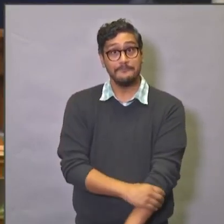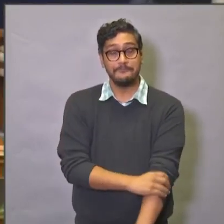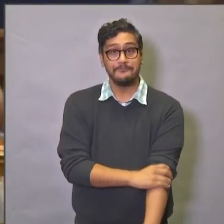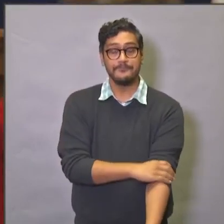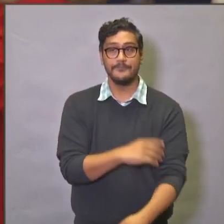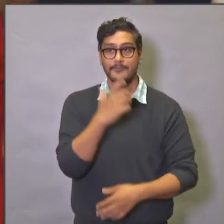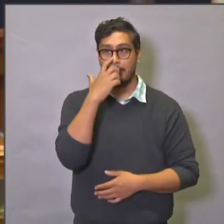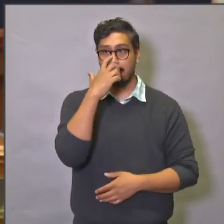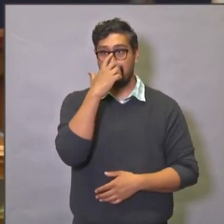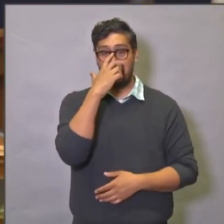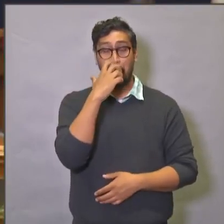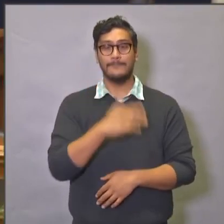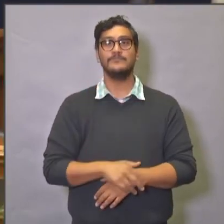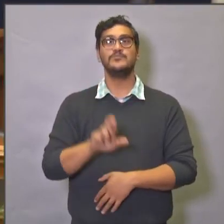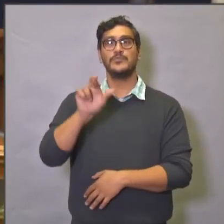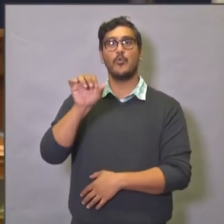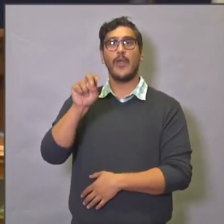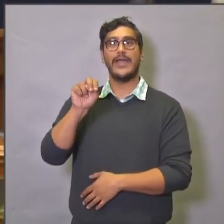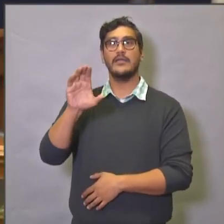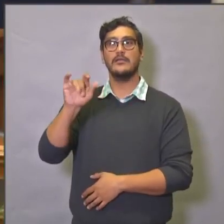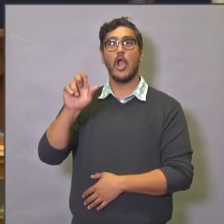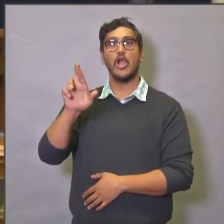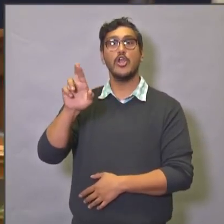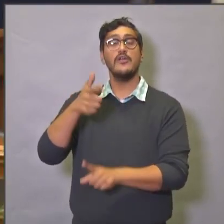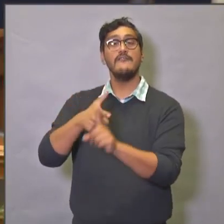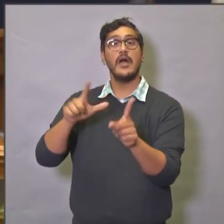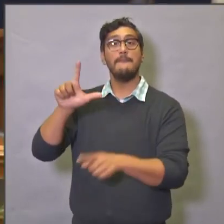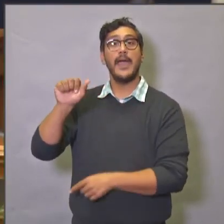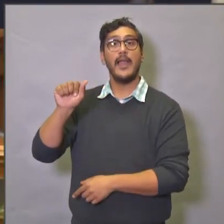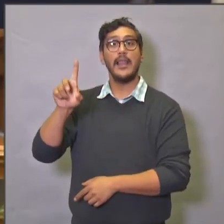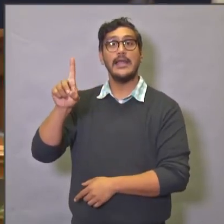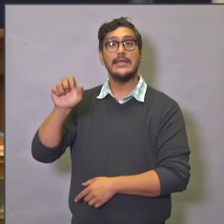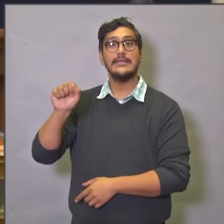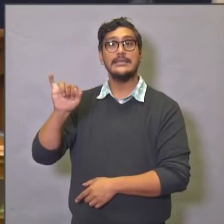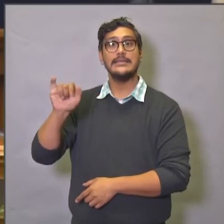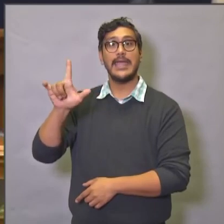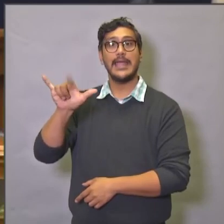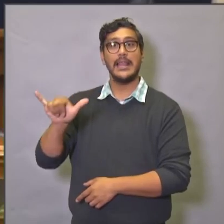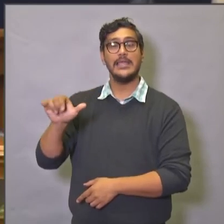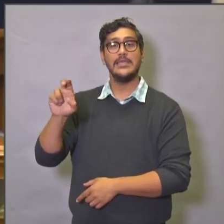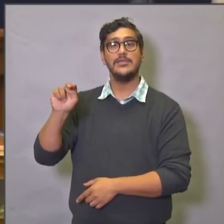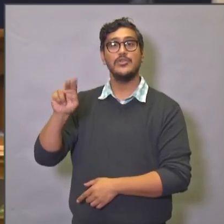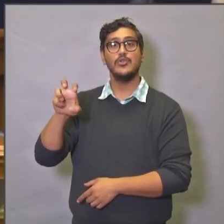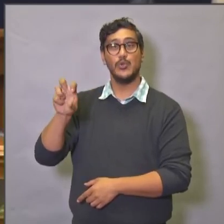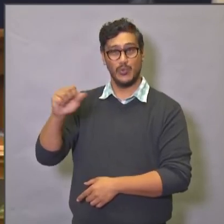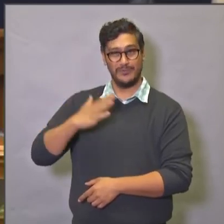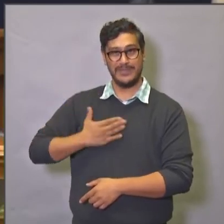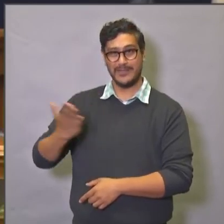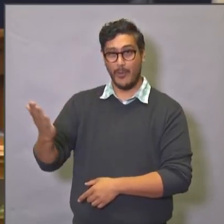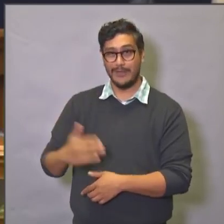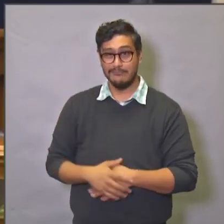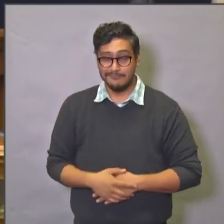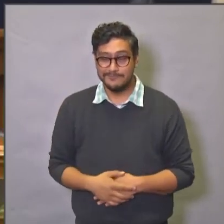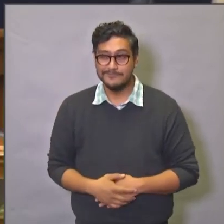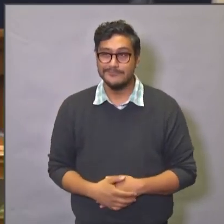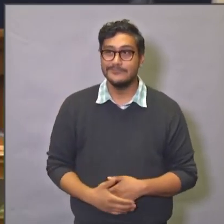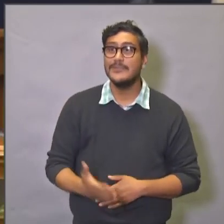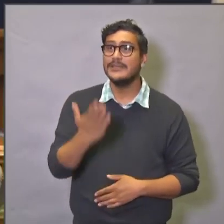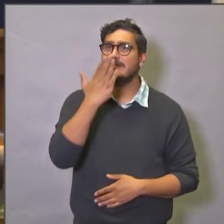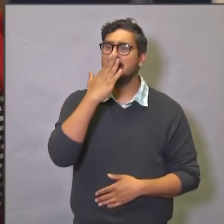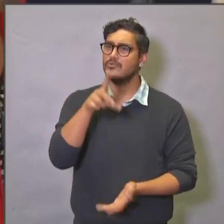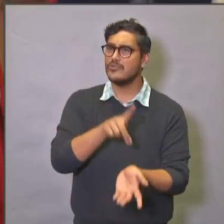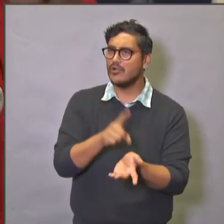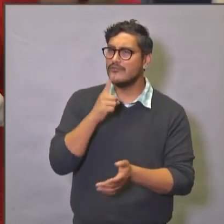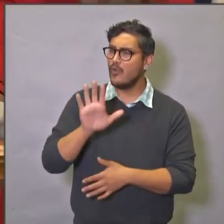And next, we'll open the line of Ryan Carter with Los Angeles Daily News. Your line is now open. Thank you. Thank you, Doctor, for the